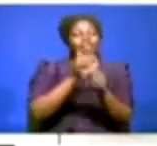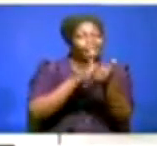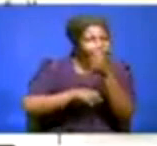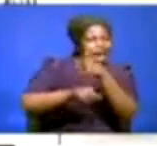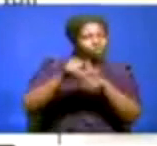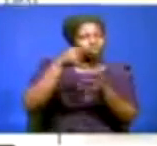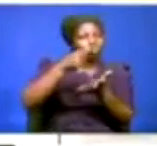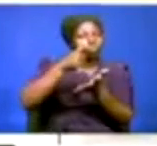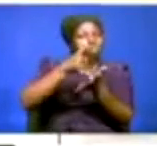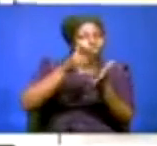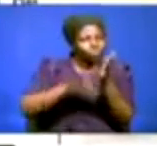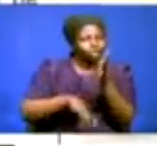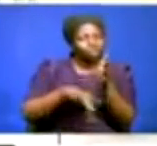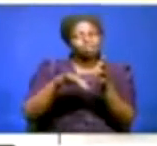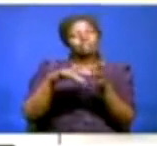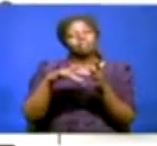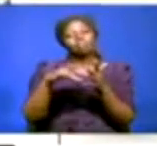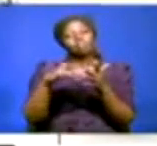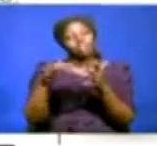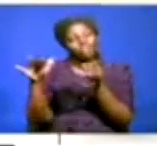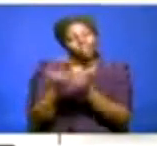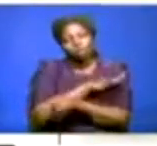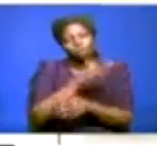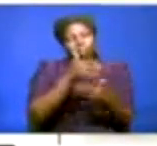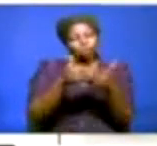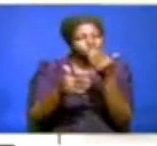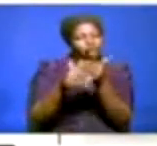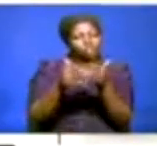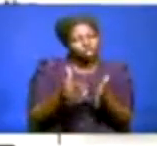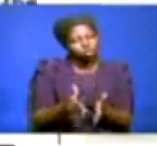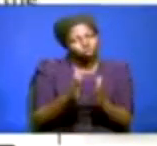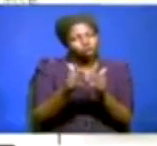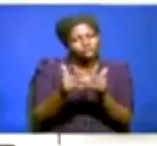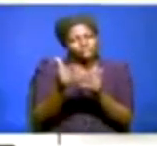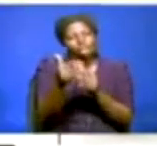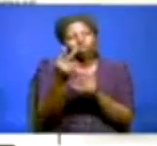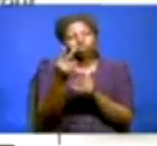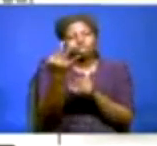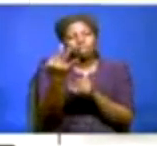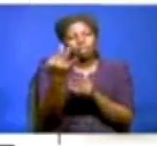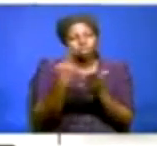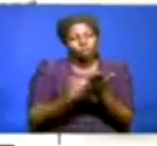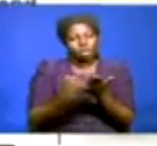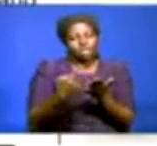but not limited to the full restart of road construction in 2 to 3 weeks' time.